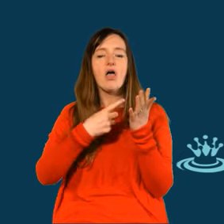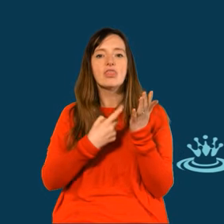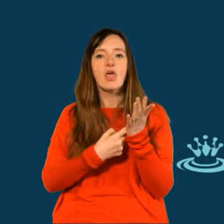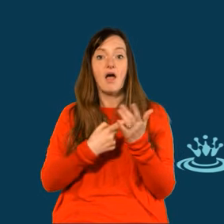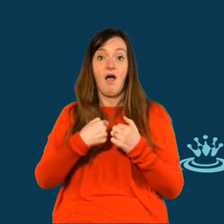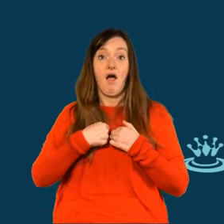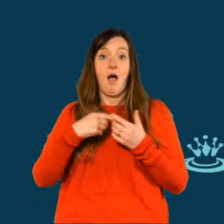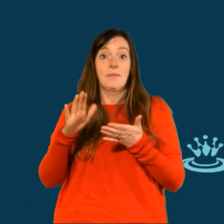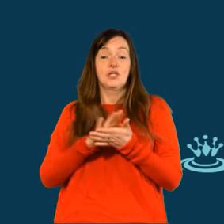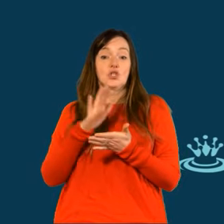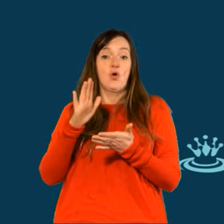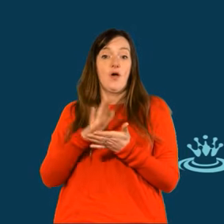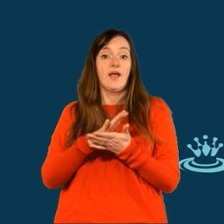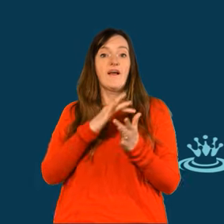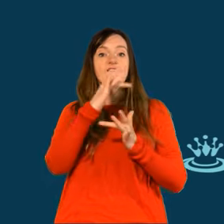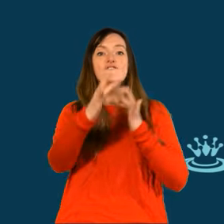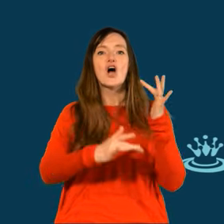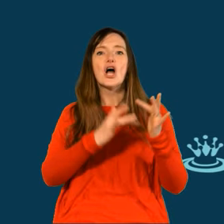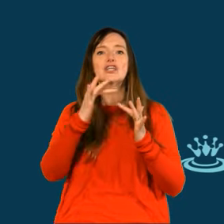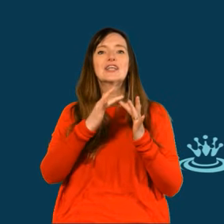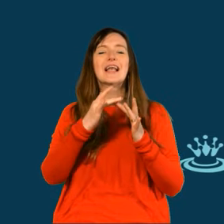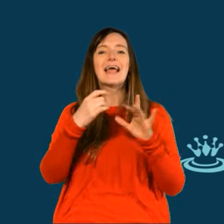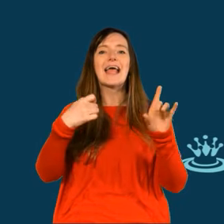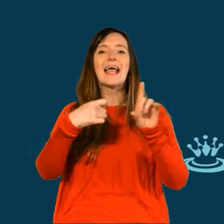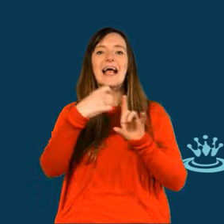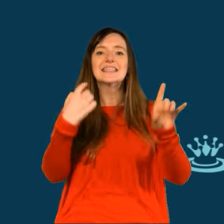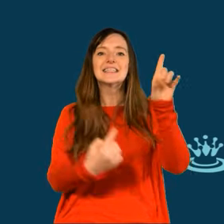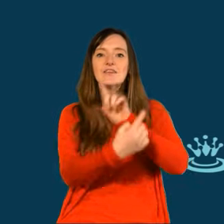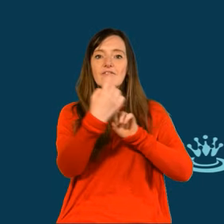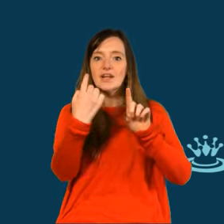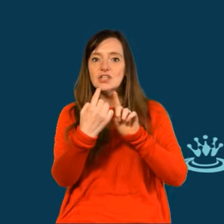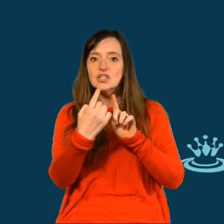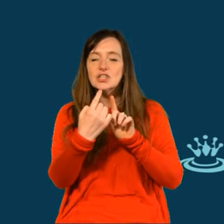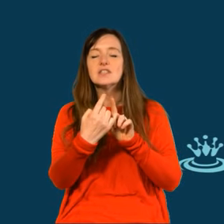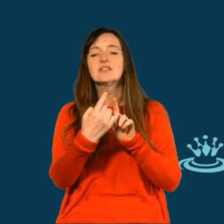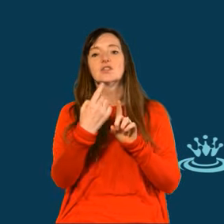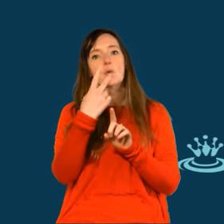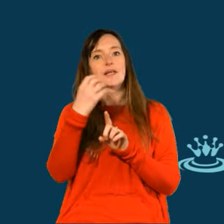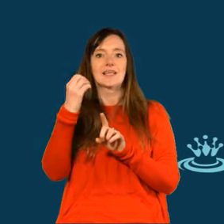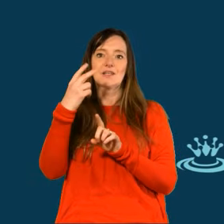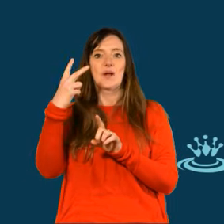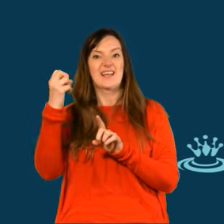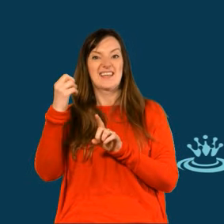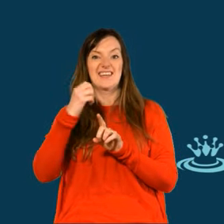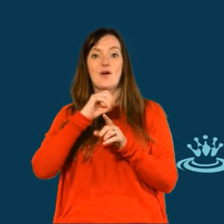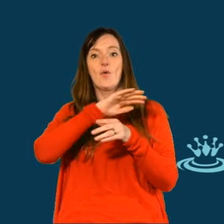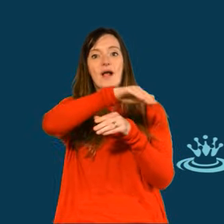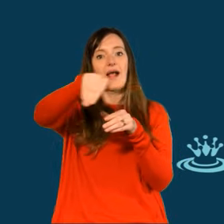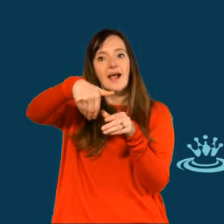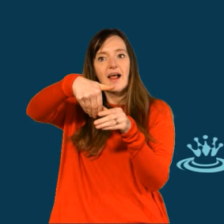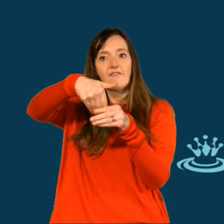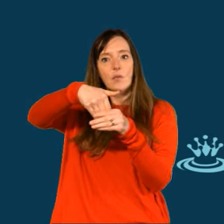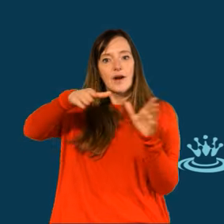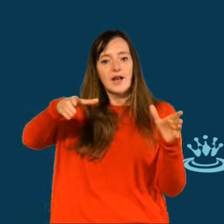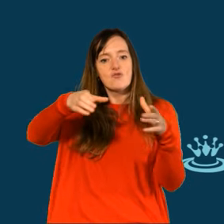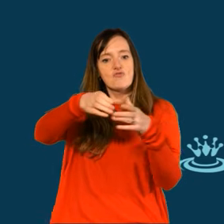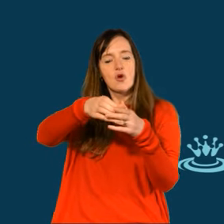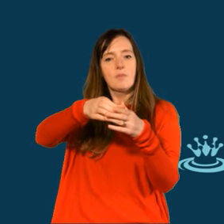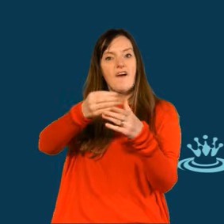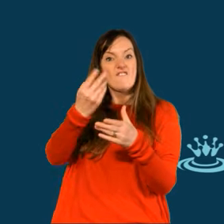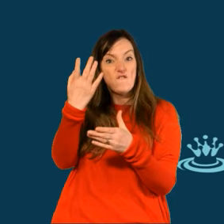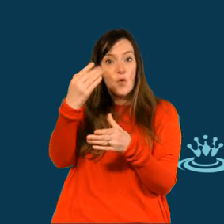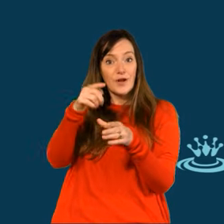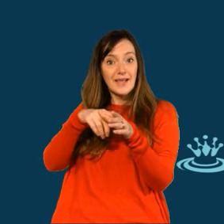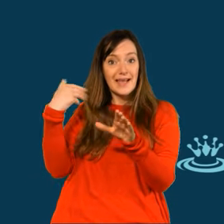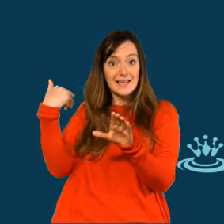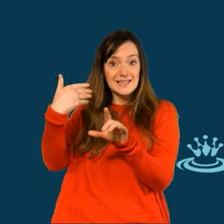I'm enjoying Virtually Keswick Convention 2020 and count everyone in. It's my fourth year. What a fantastic solution for the circumstances. Lisa, thanks